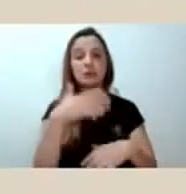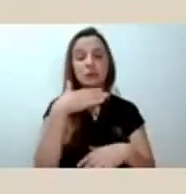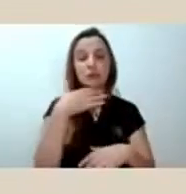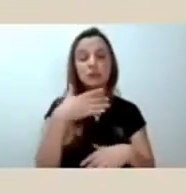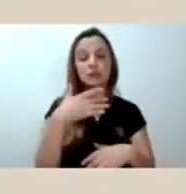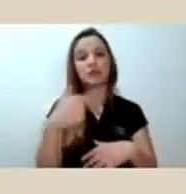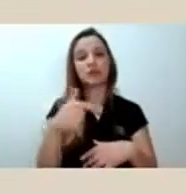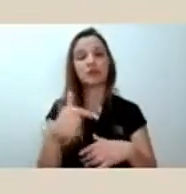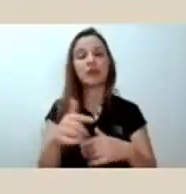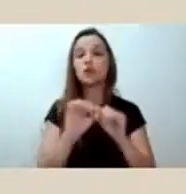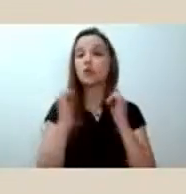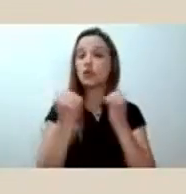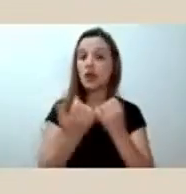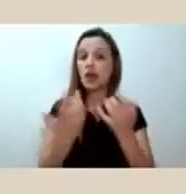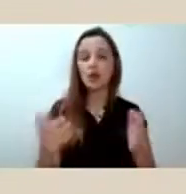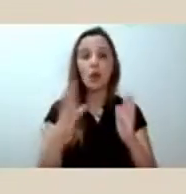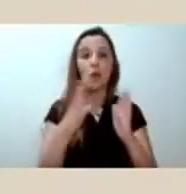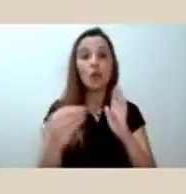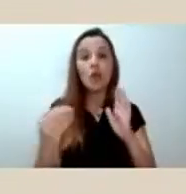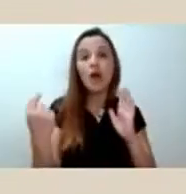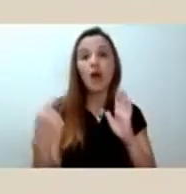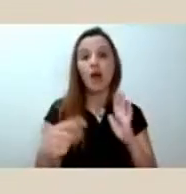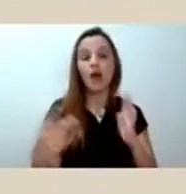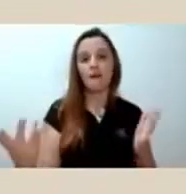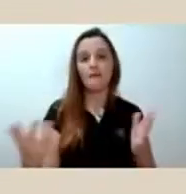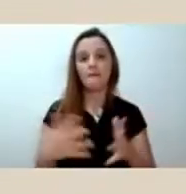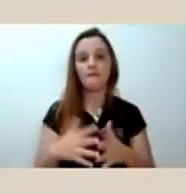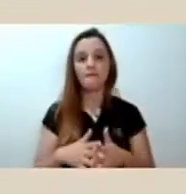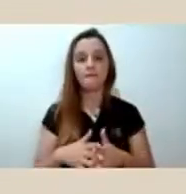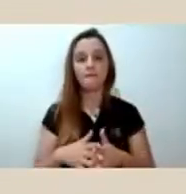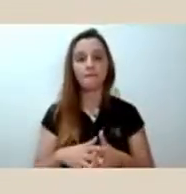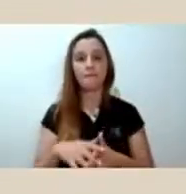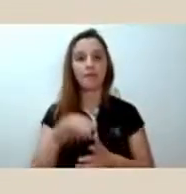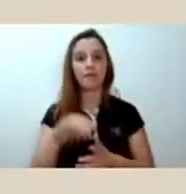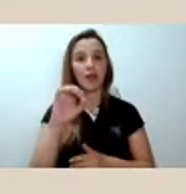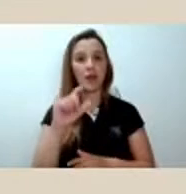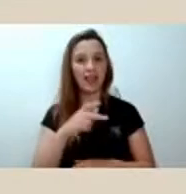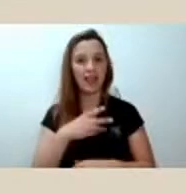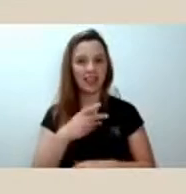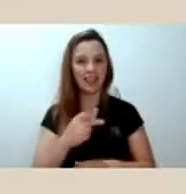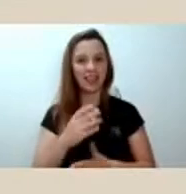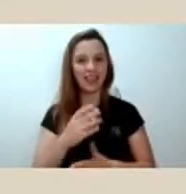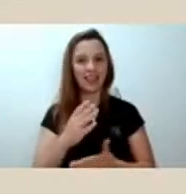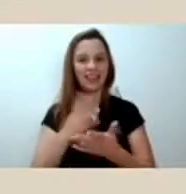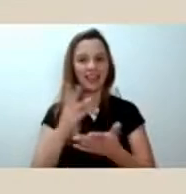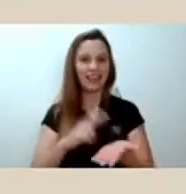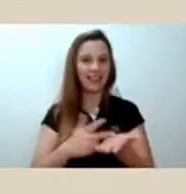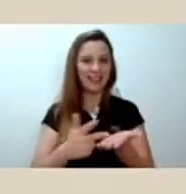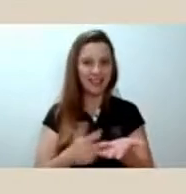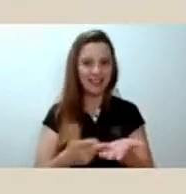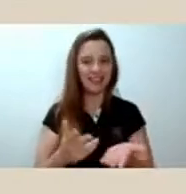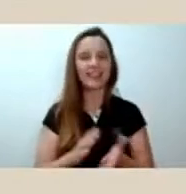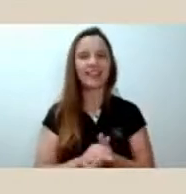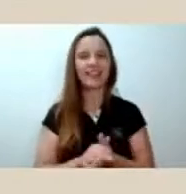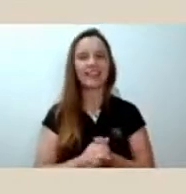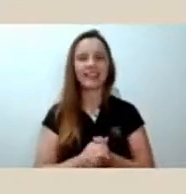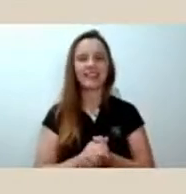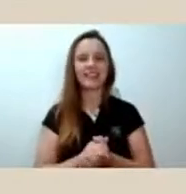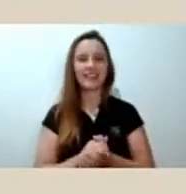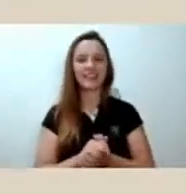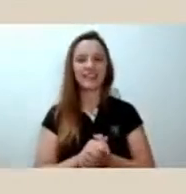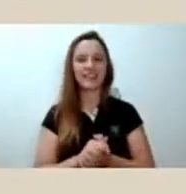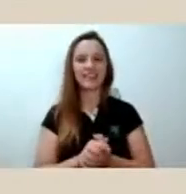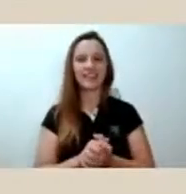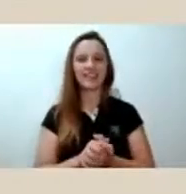Yolanda is saying, sorry. Hã? Yolanda is saying, I'm just translating, sorry. Não terminei Yolanda- a